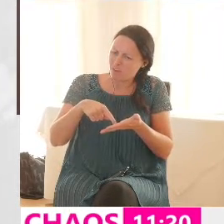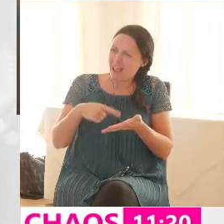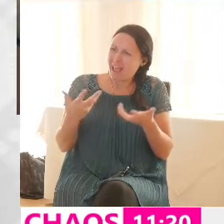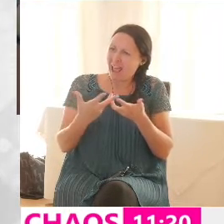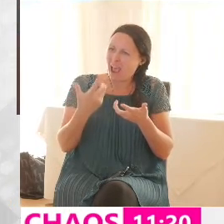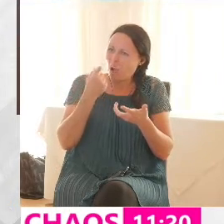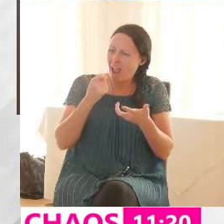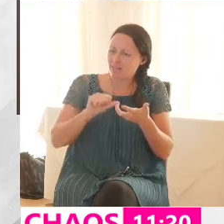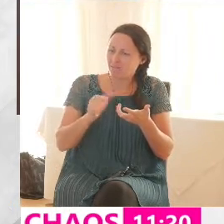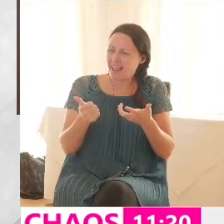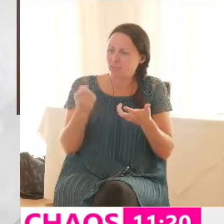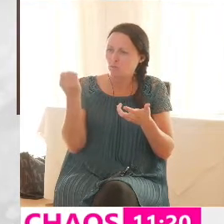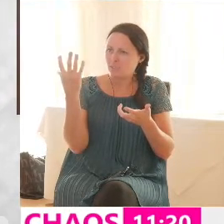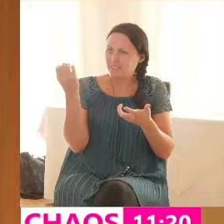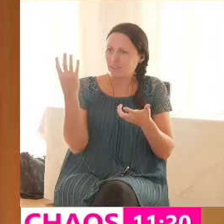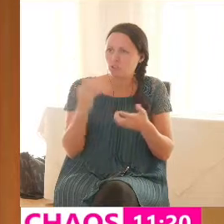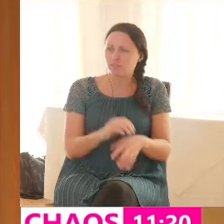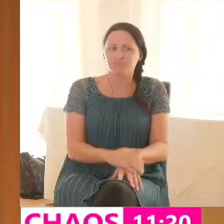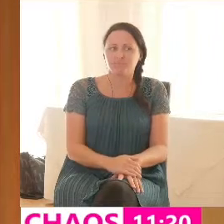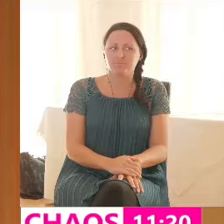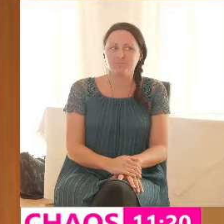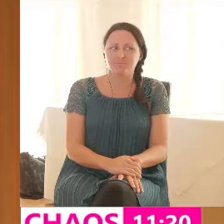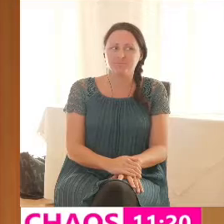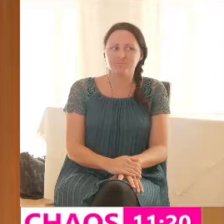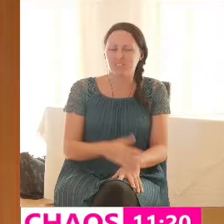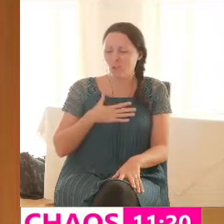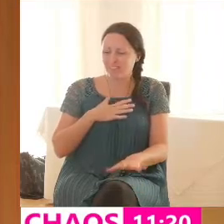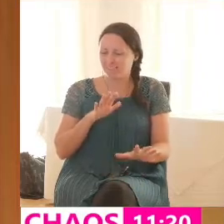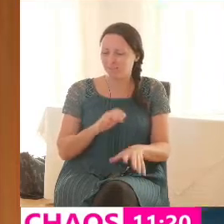Can I go to, I would be quicker this time, sorry.